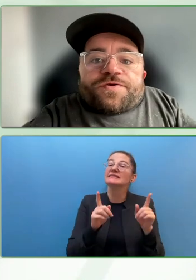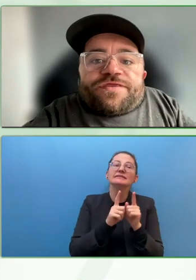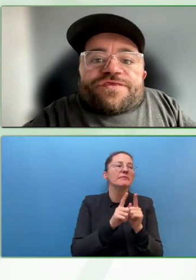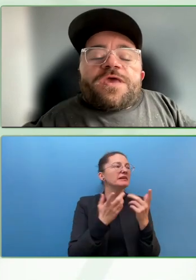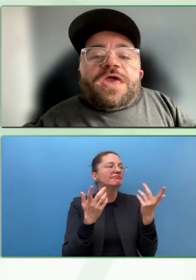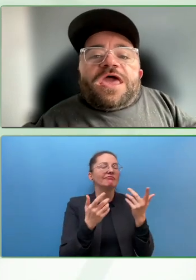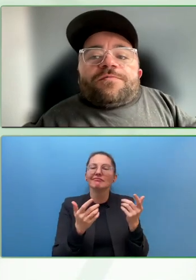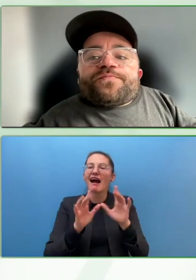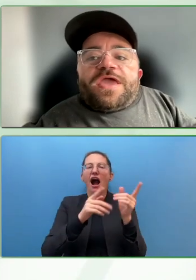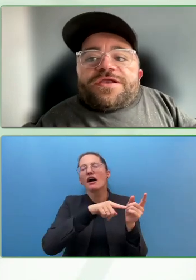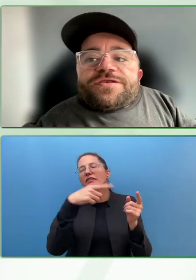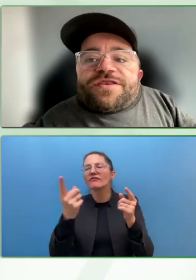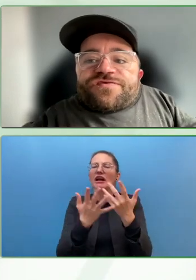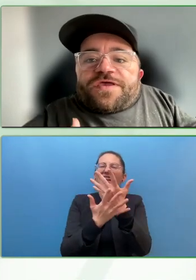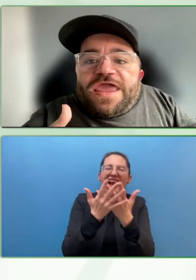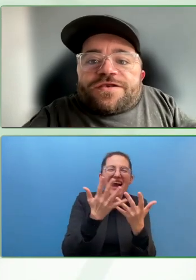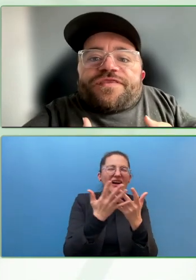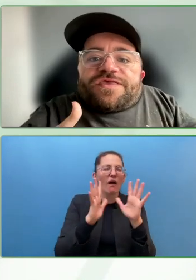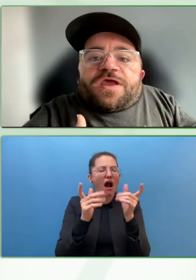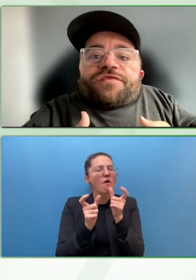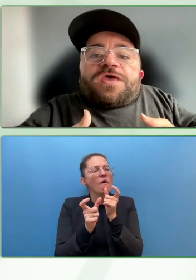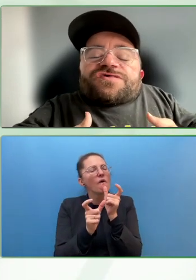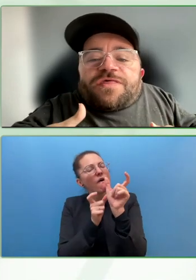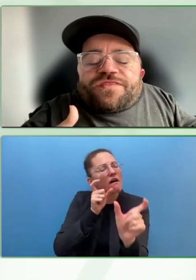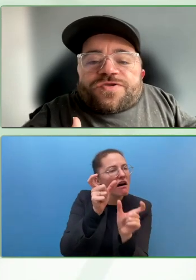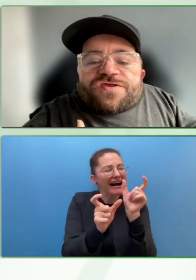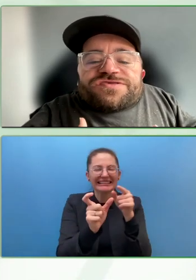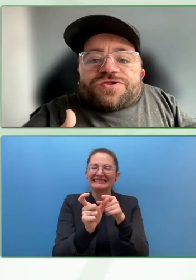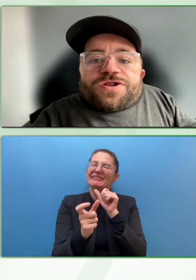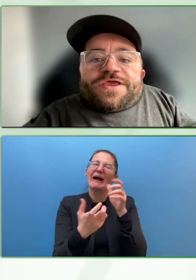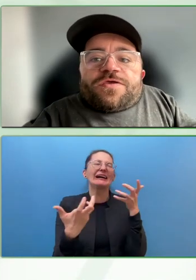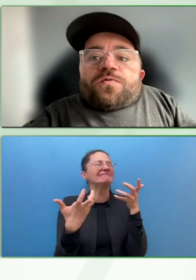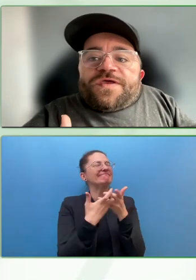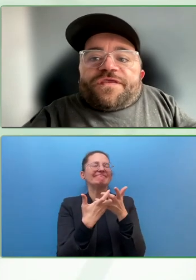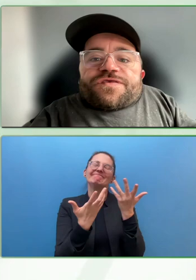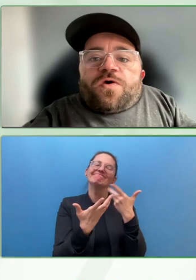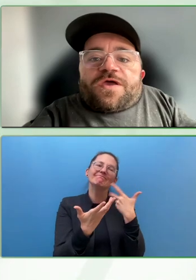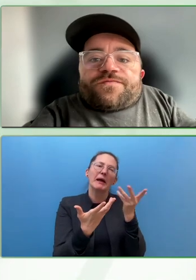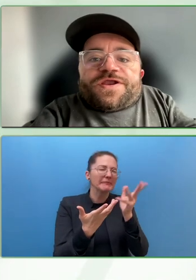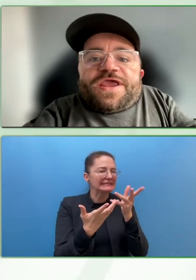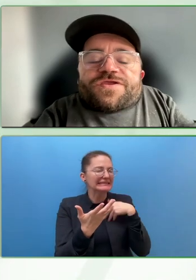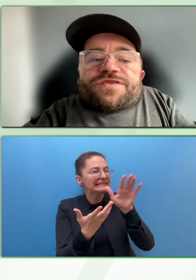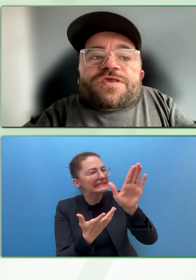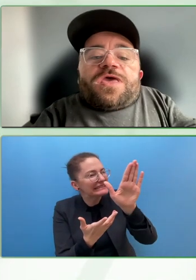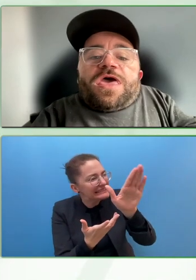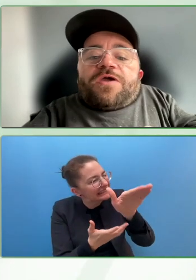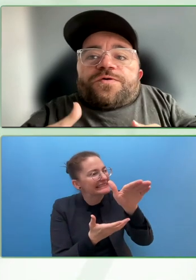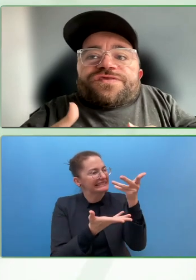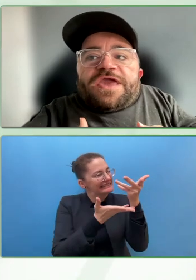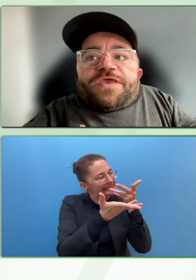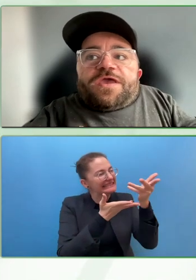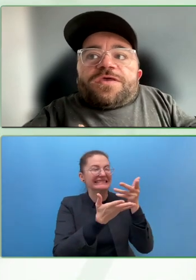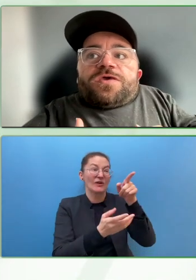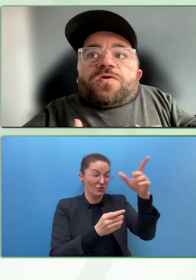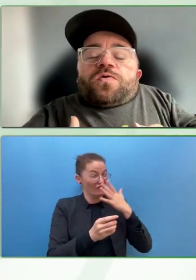intended audience. And so again, that's kind of something that we just naturally weave into our communications. I would